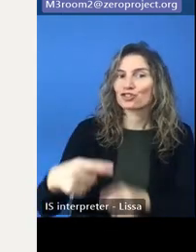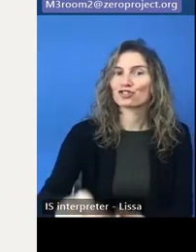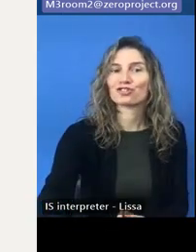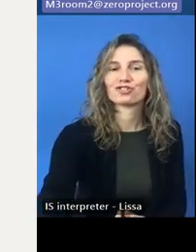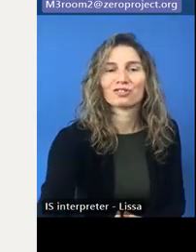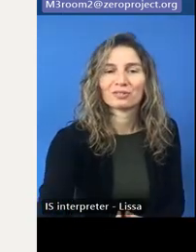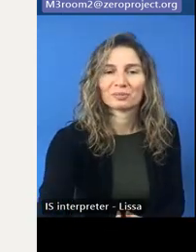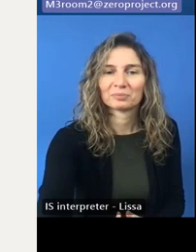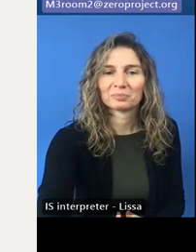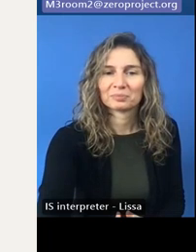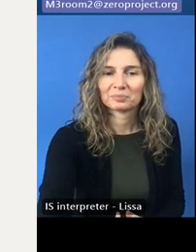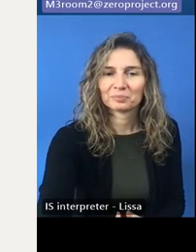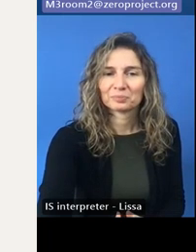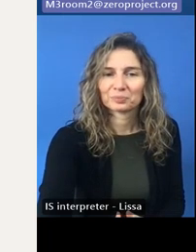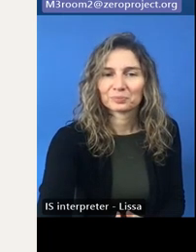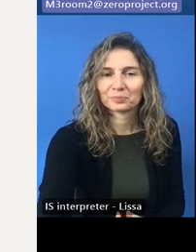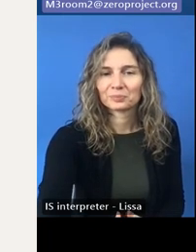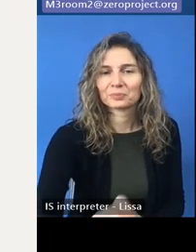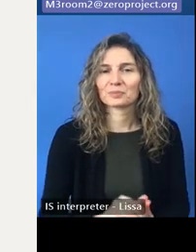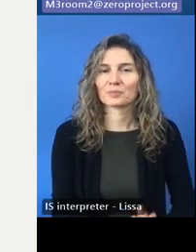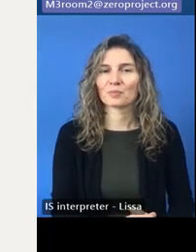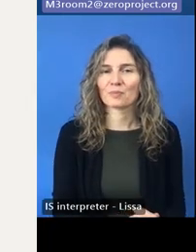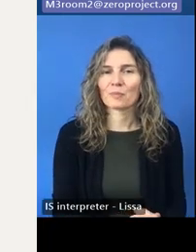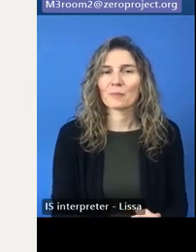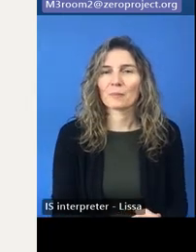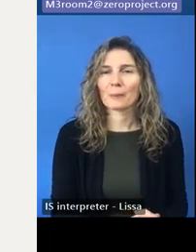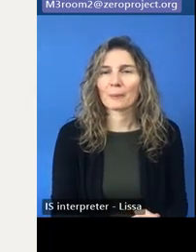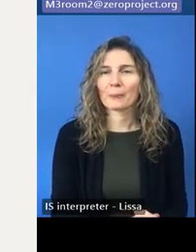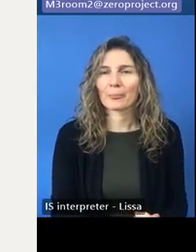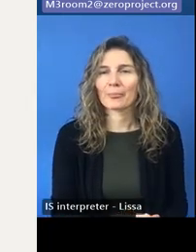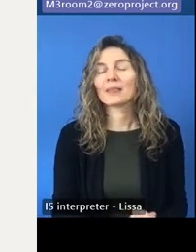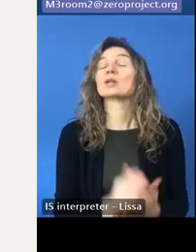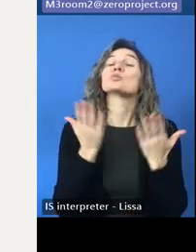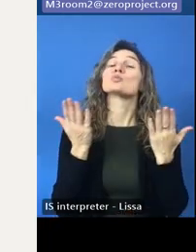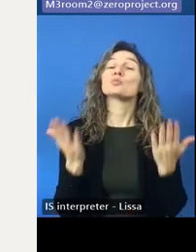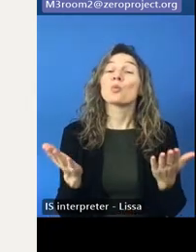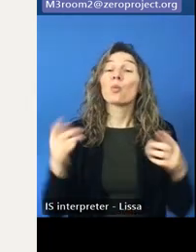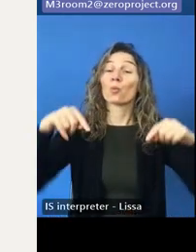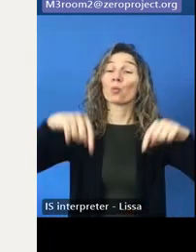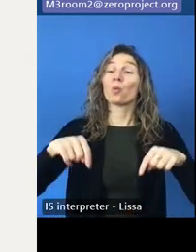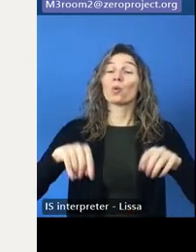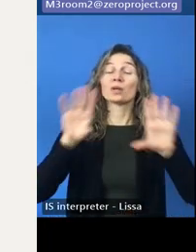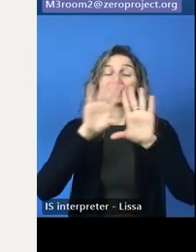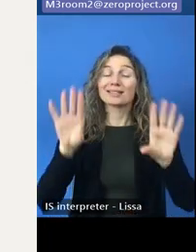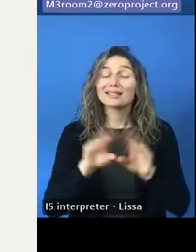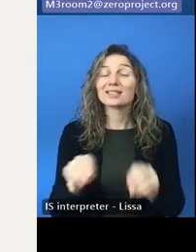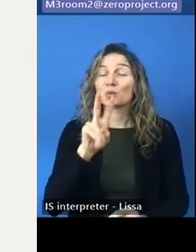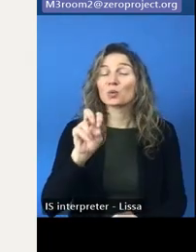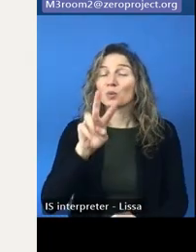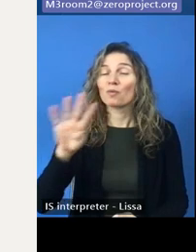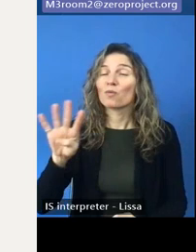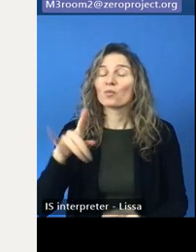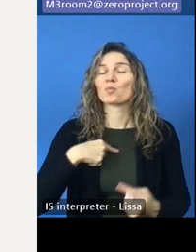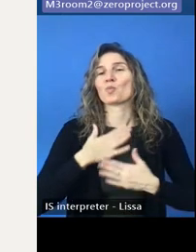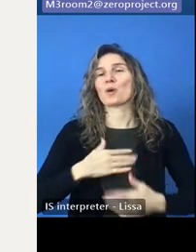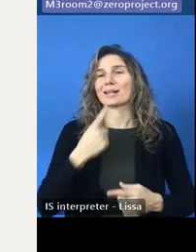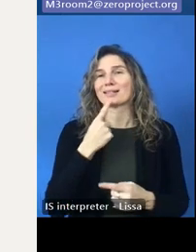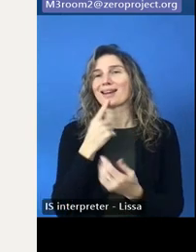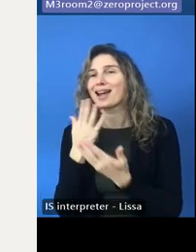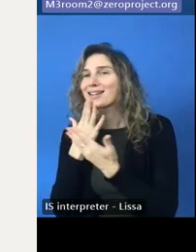So, in conclusion, by giving my speech at the stage of ZeroCon 24, I want to say thanks for everyone here. And don't forget